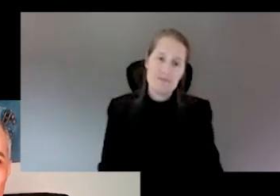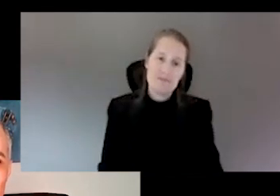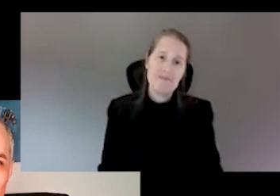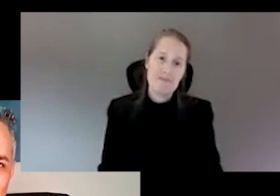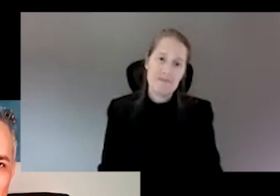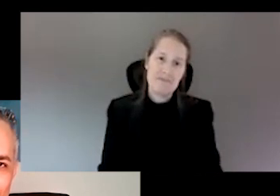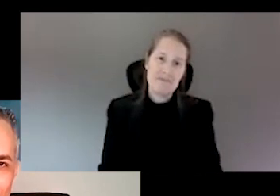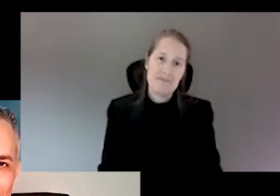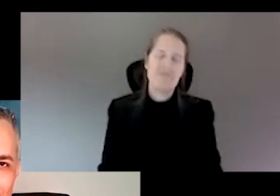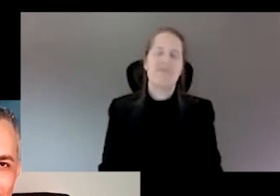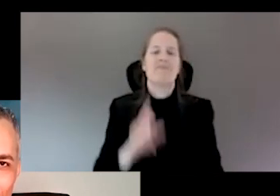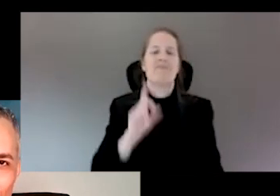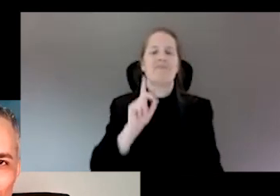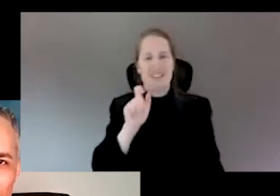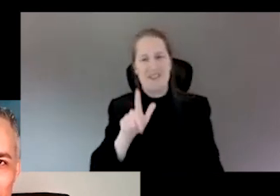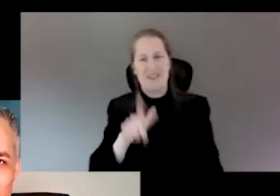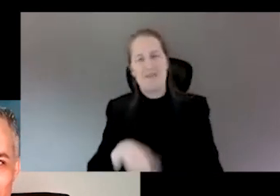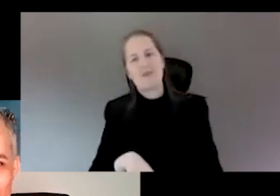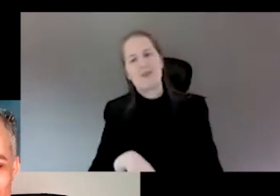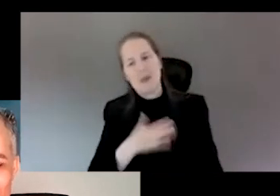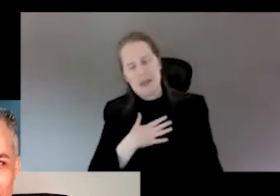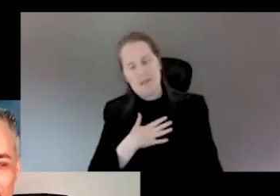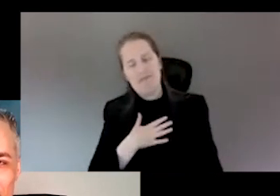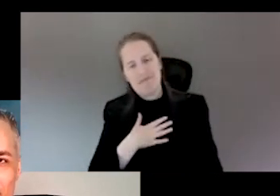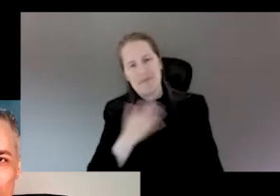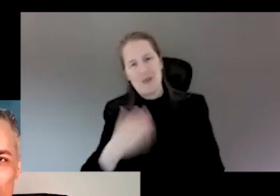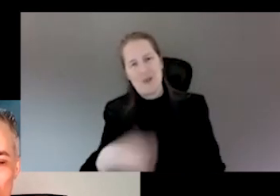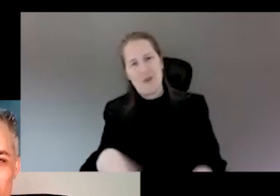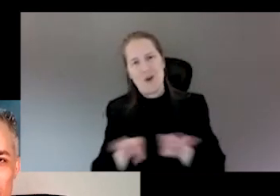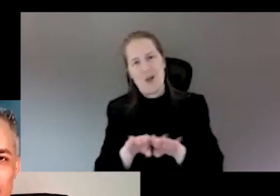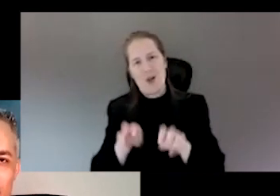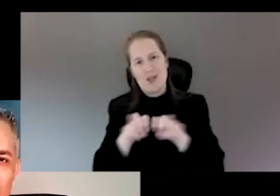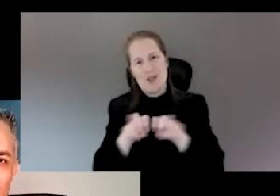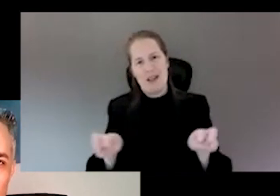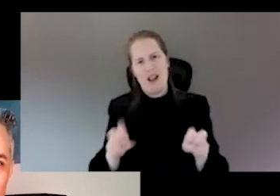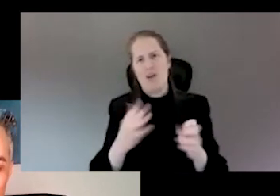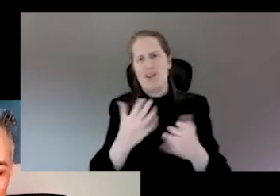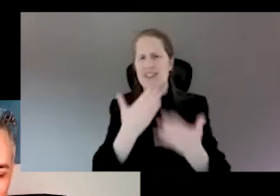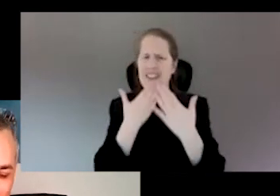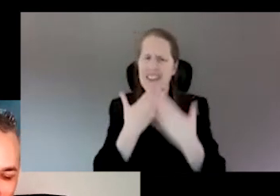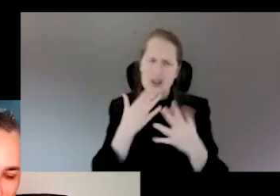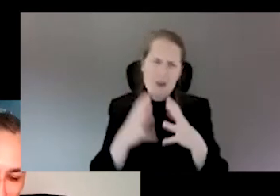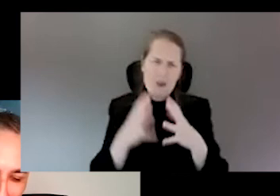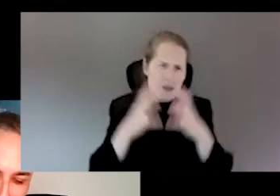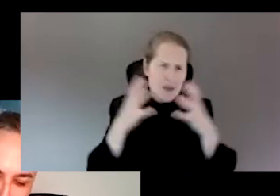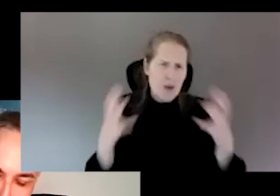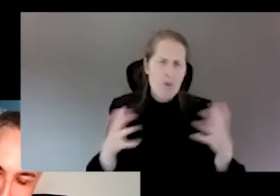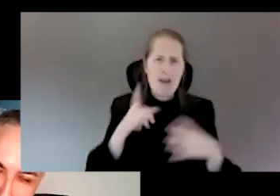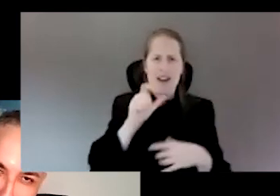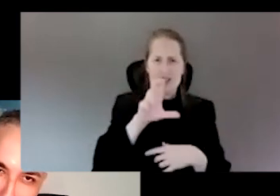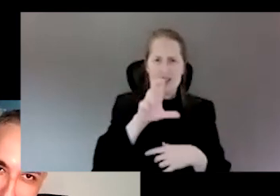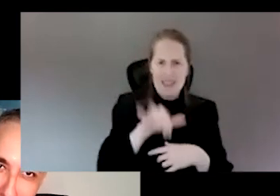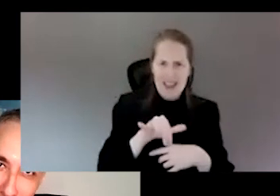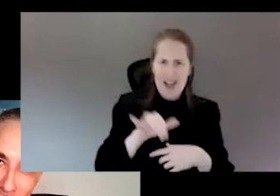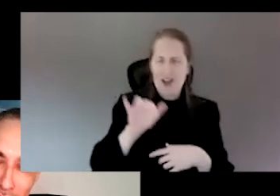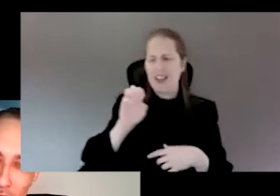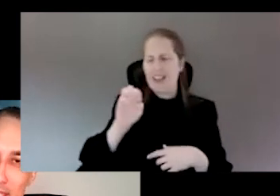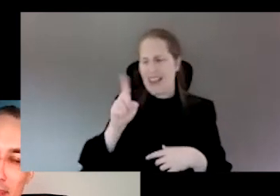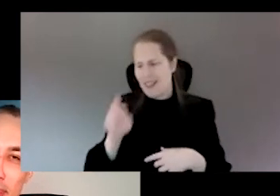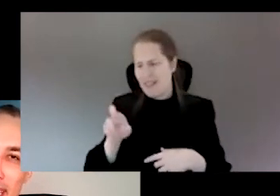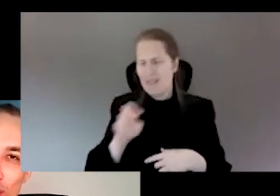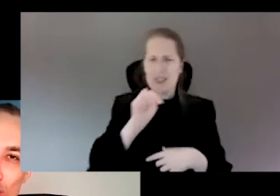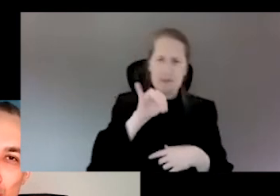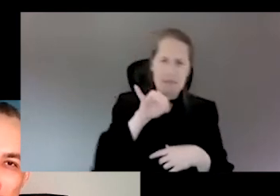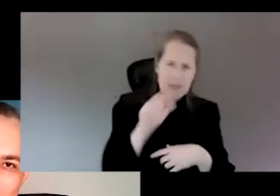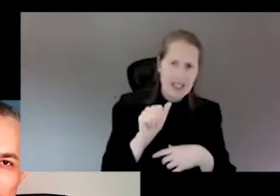Well, let me just close our panel discussion. Thank you so much to Larry, to Elver, and Mia. This